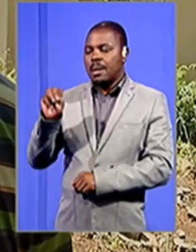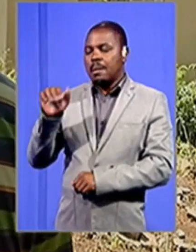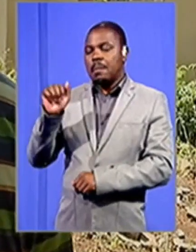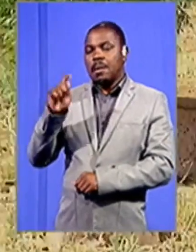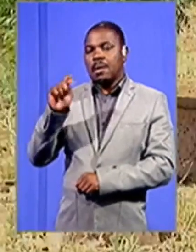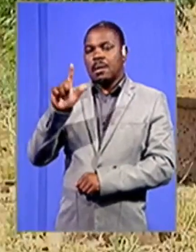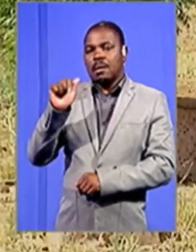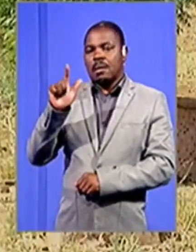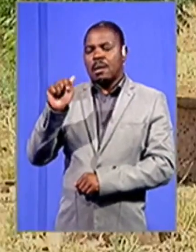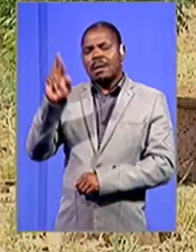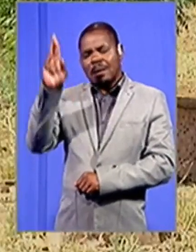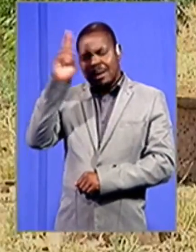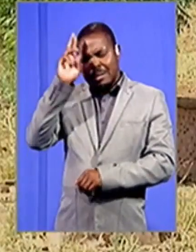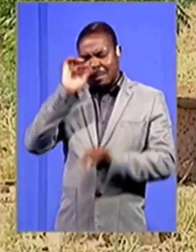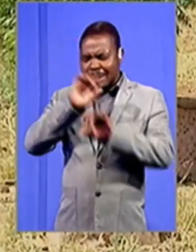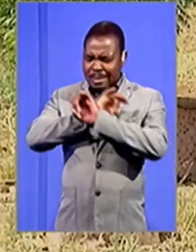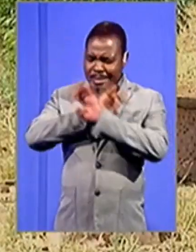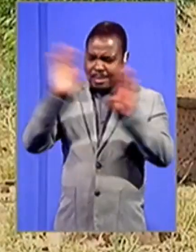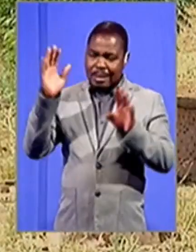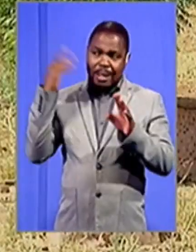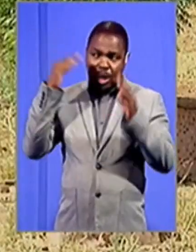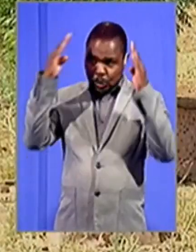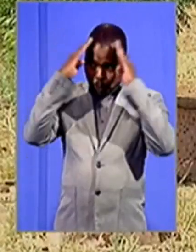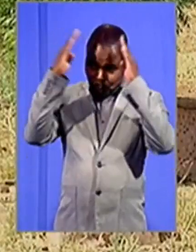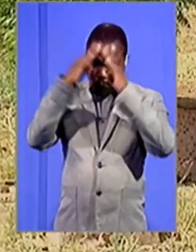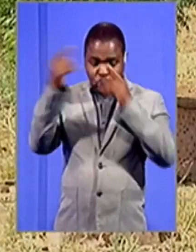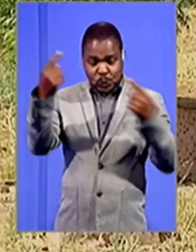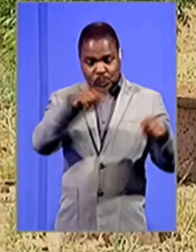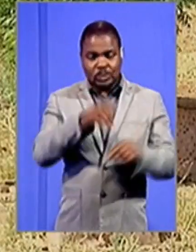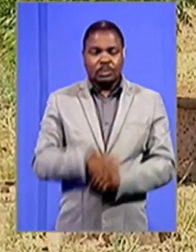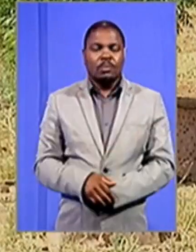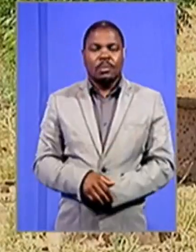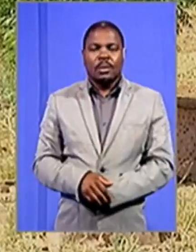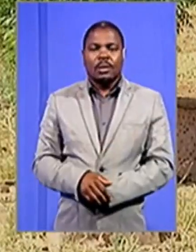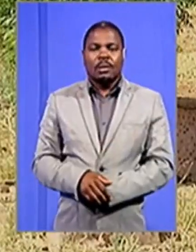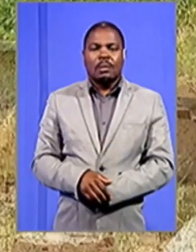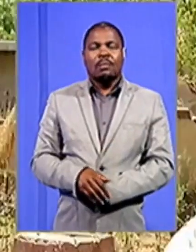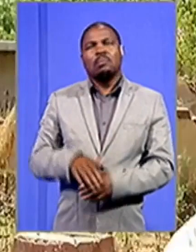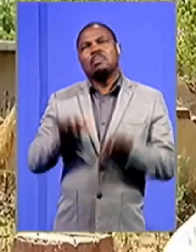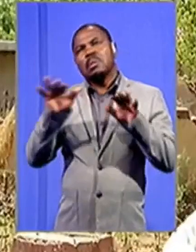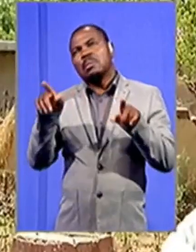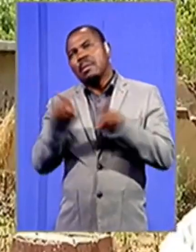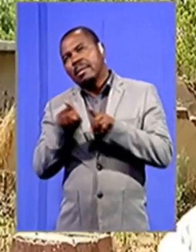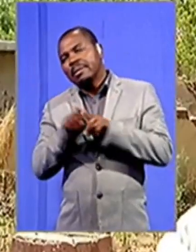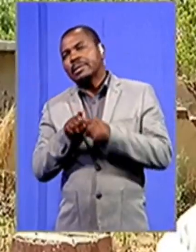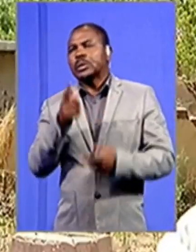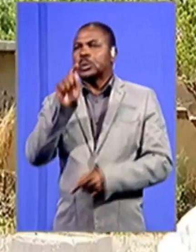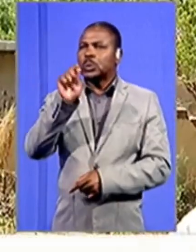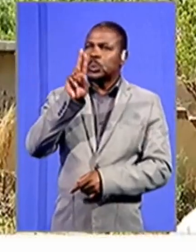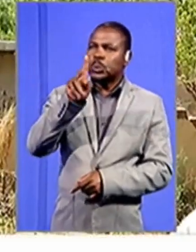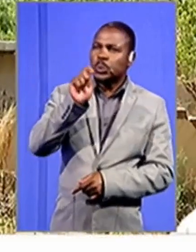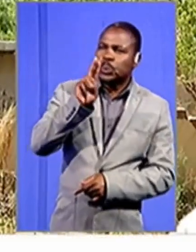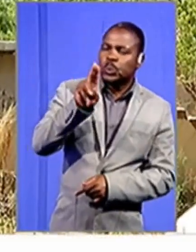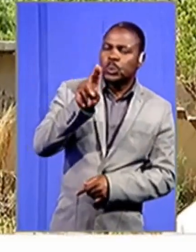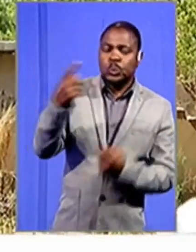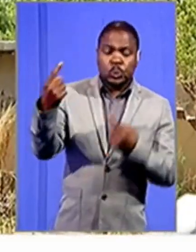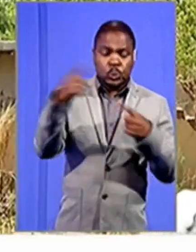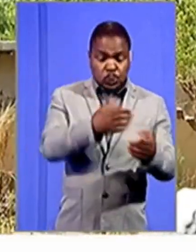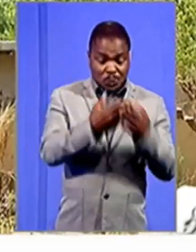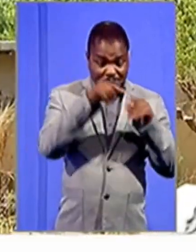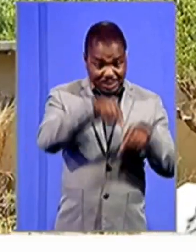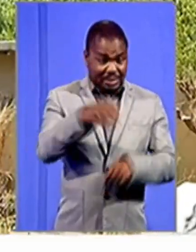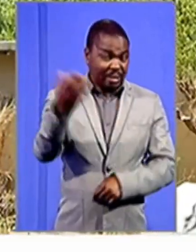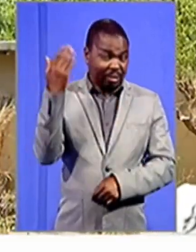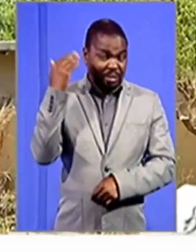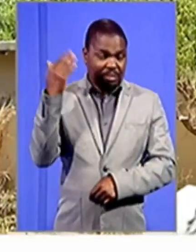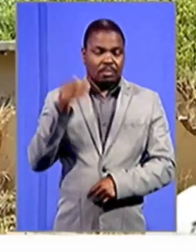re o gopola sentle seo. Remembrance ya batho ba tshwana le bo Desmond Tutu. They've schooled here,